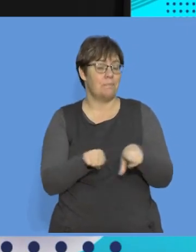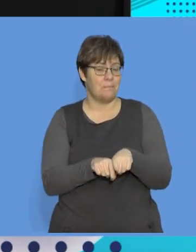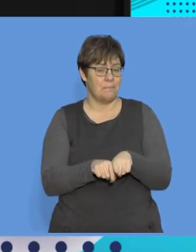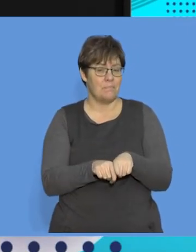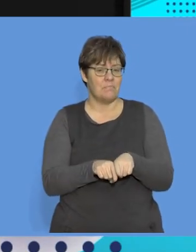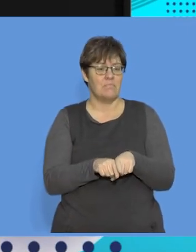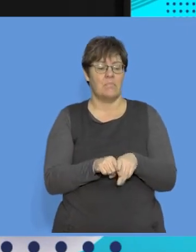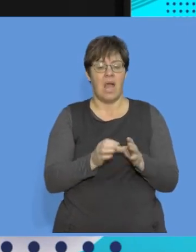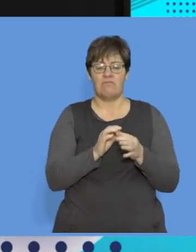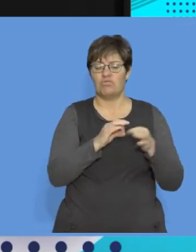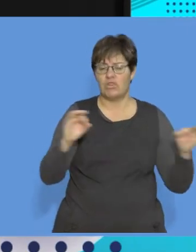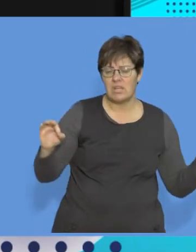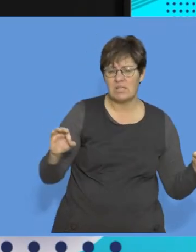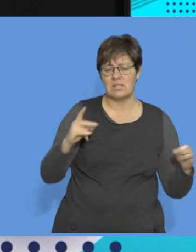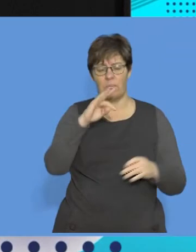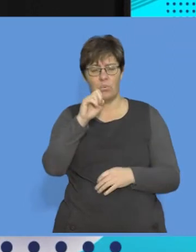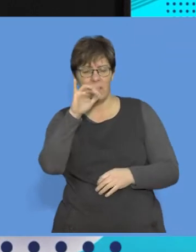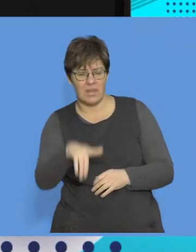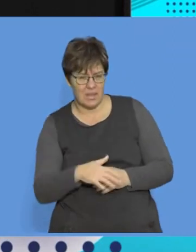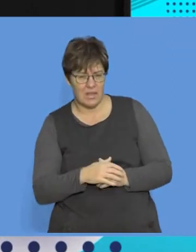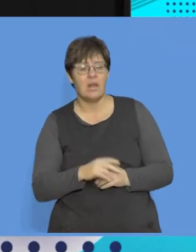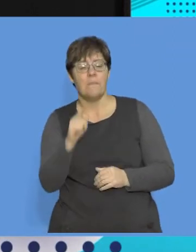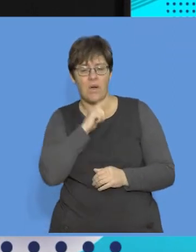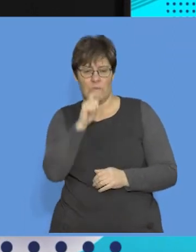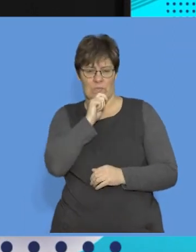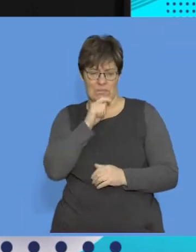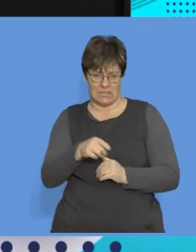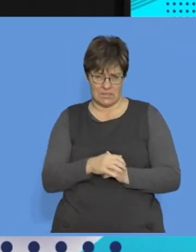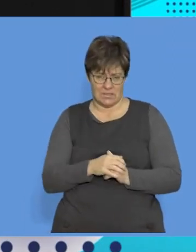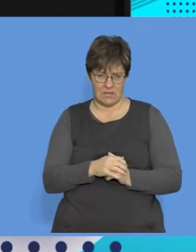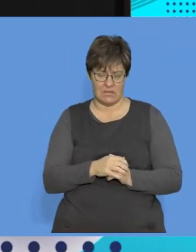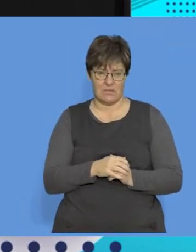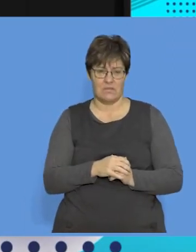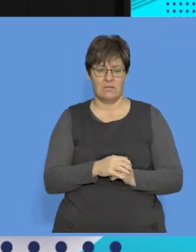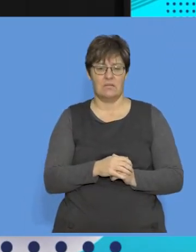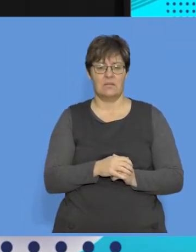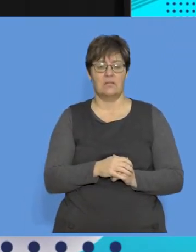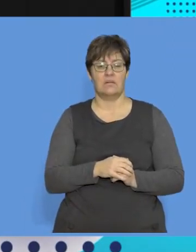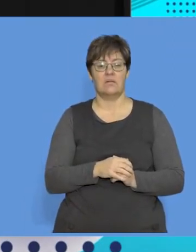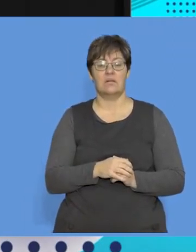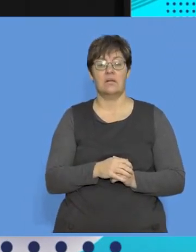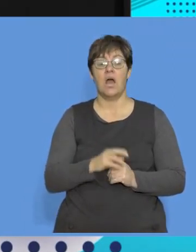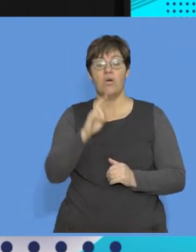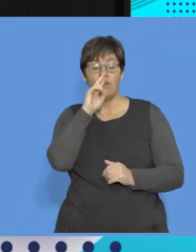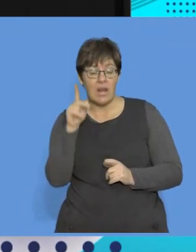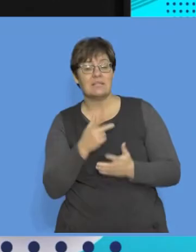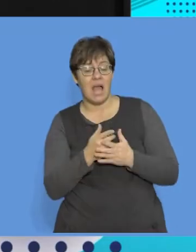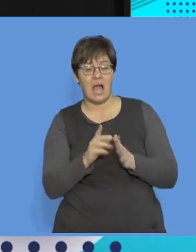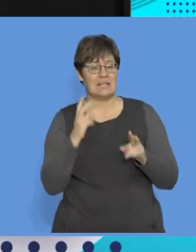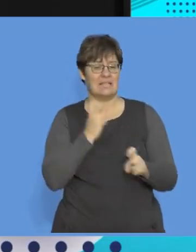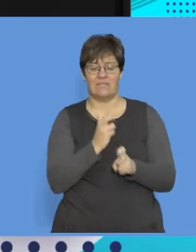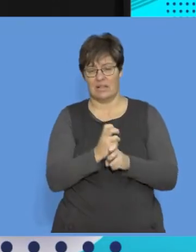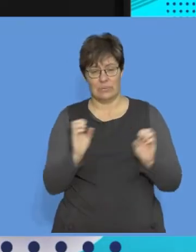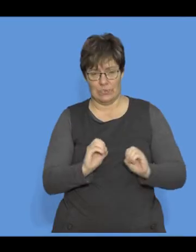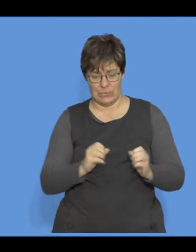got strings and pulleys, you must get used to those. Recognize that they're not that difficult. They